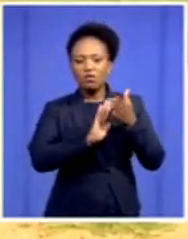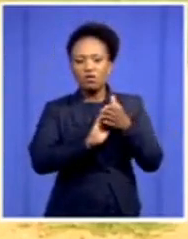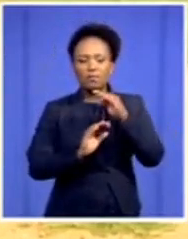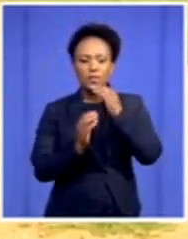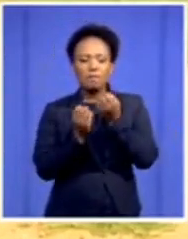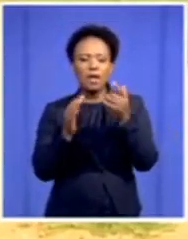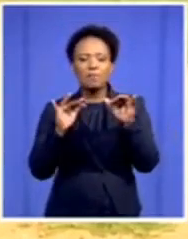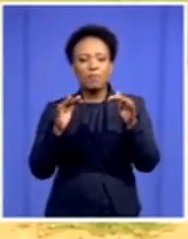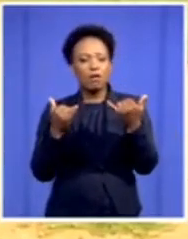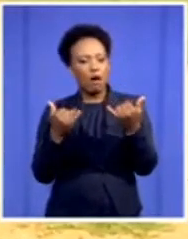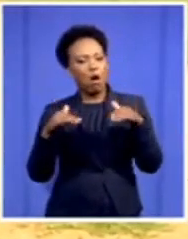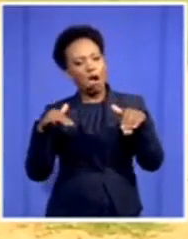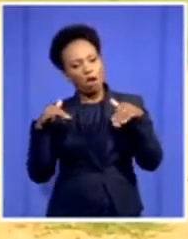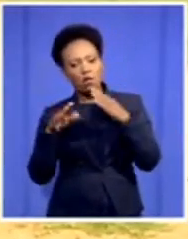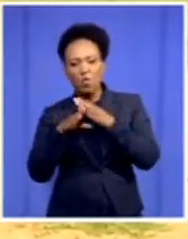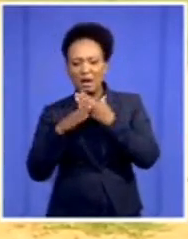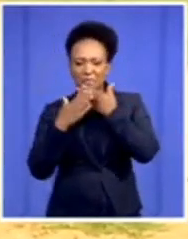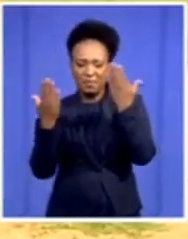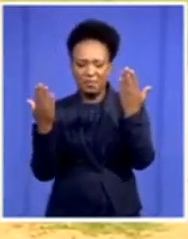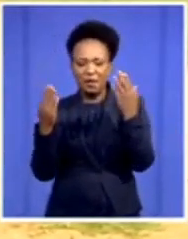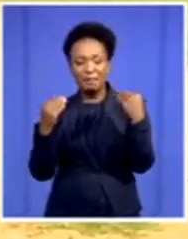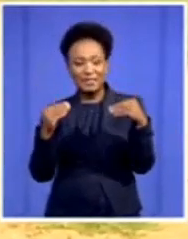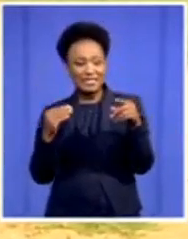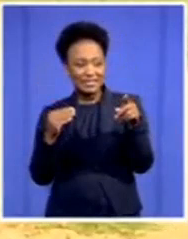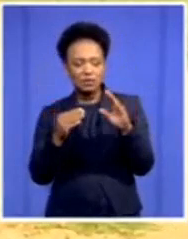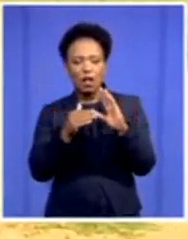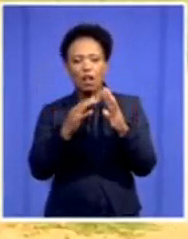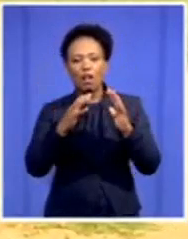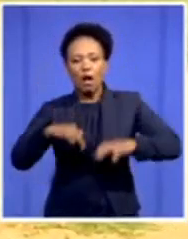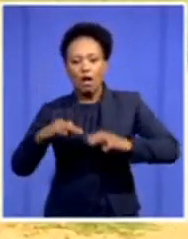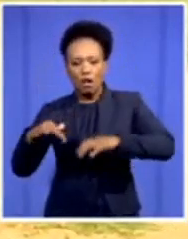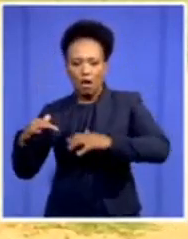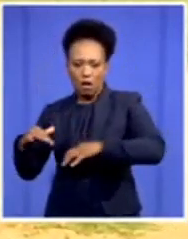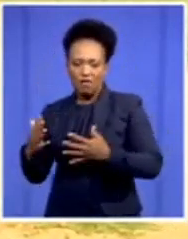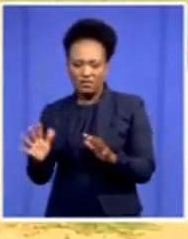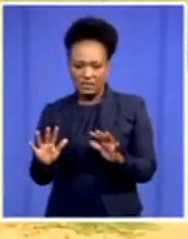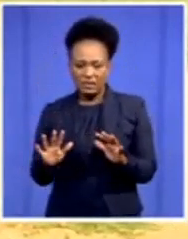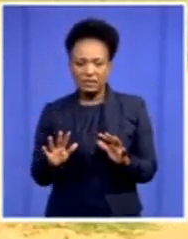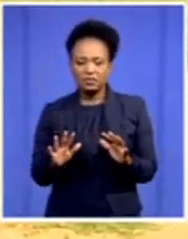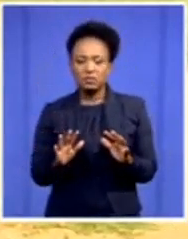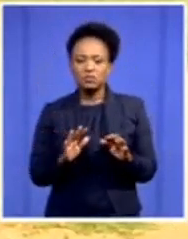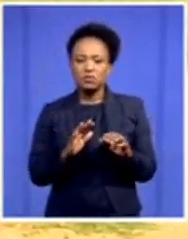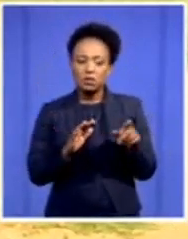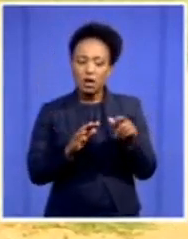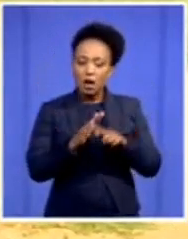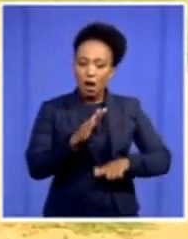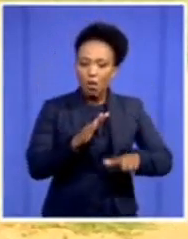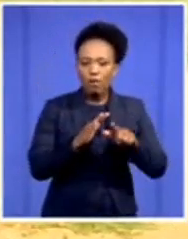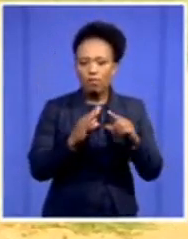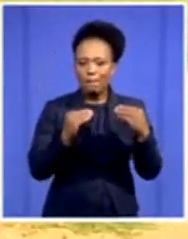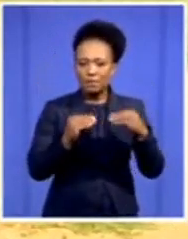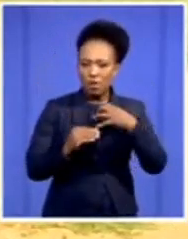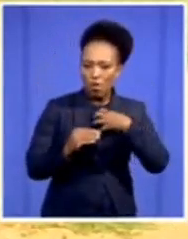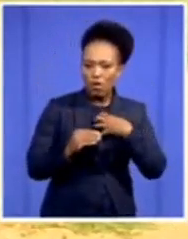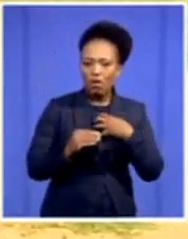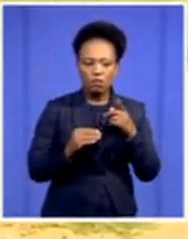of businesses are out of work. And as we spoke to the locals and these business owners, they told us that they hope